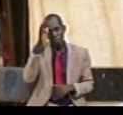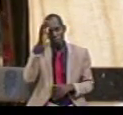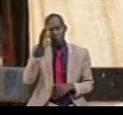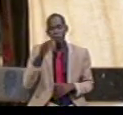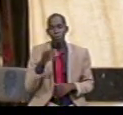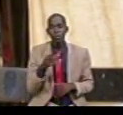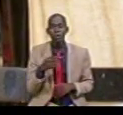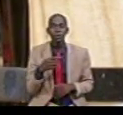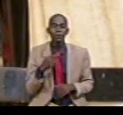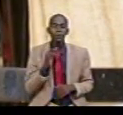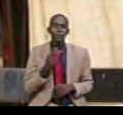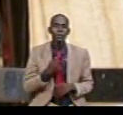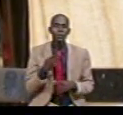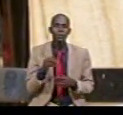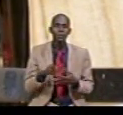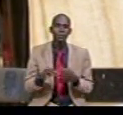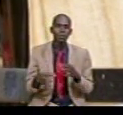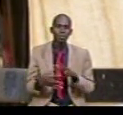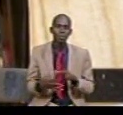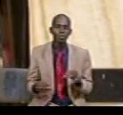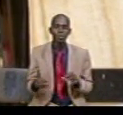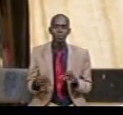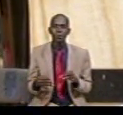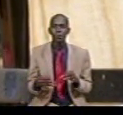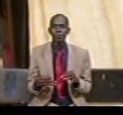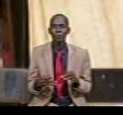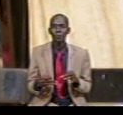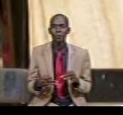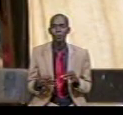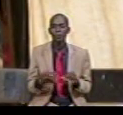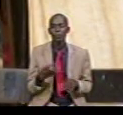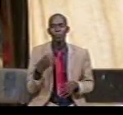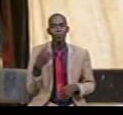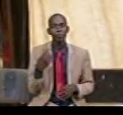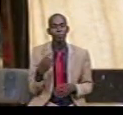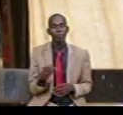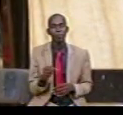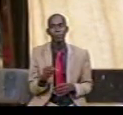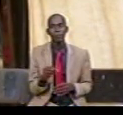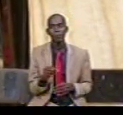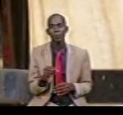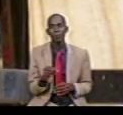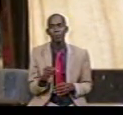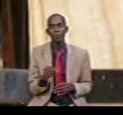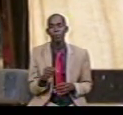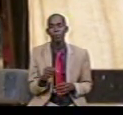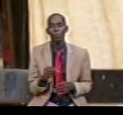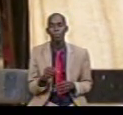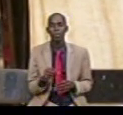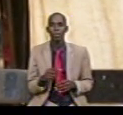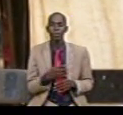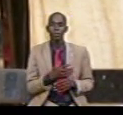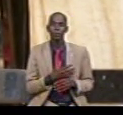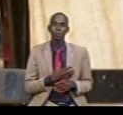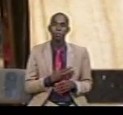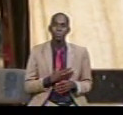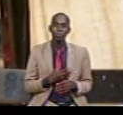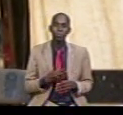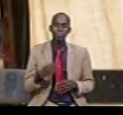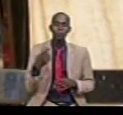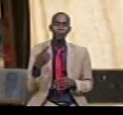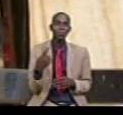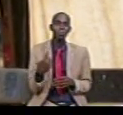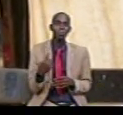story, you have learned perseverance, faith, and resilience. What we are seeing today teaches us